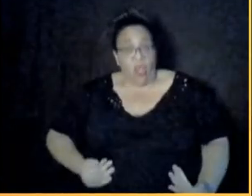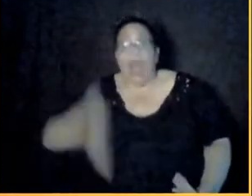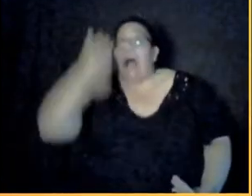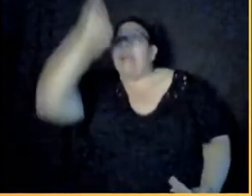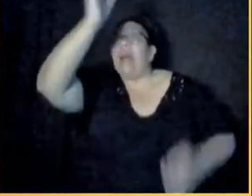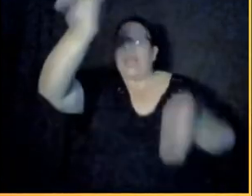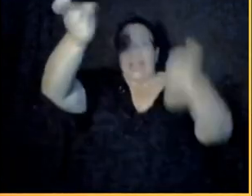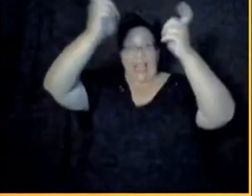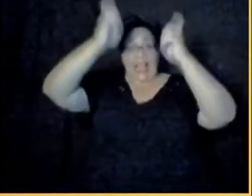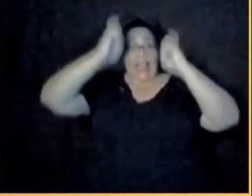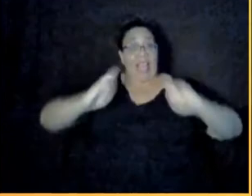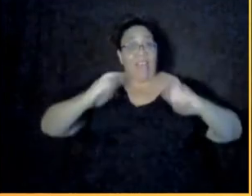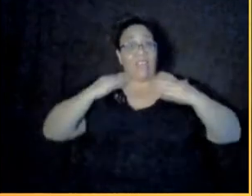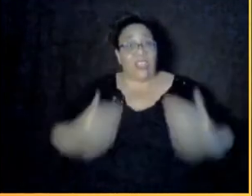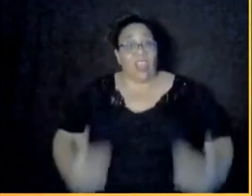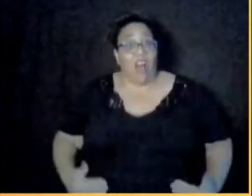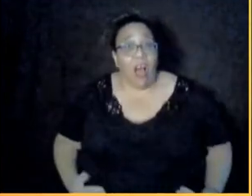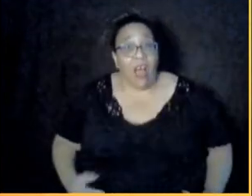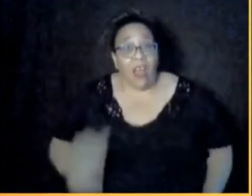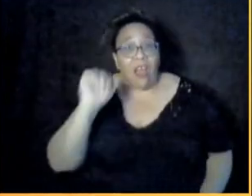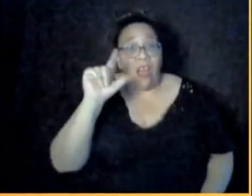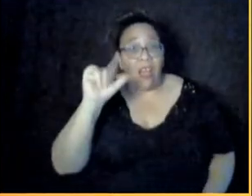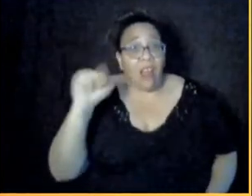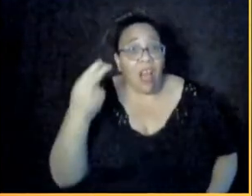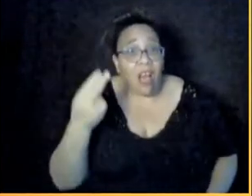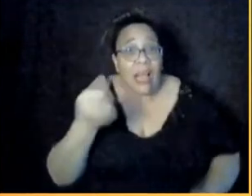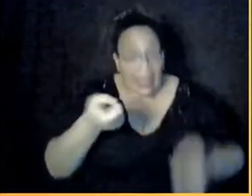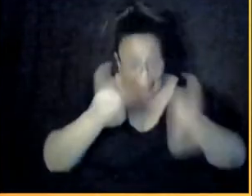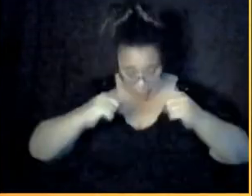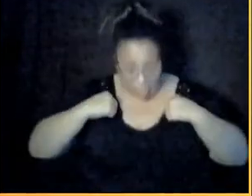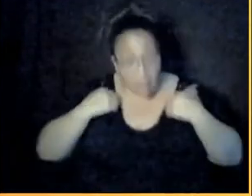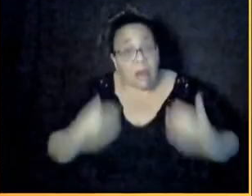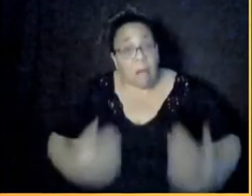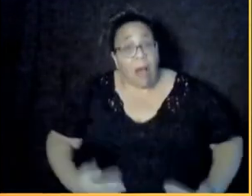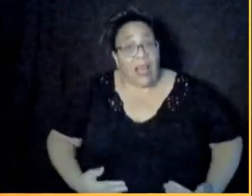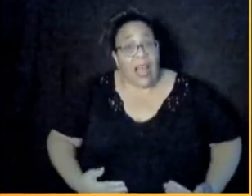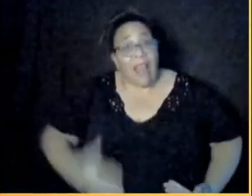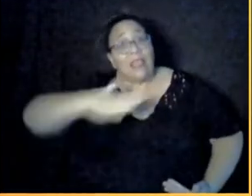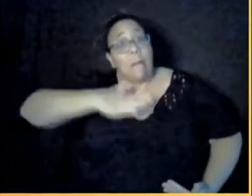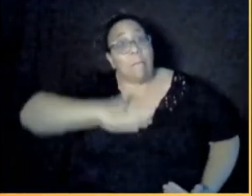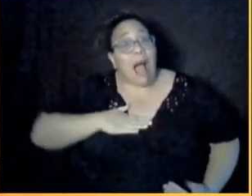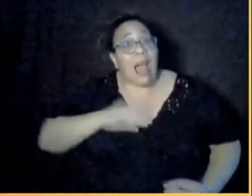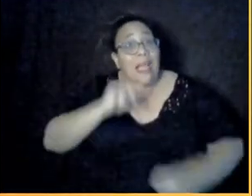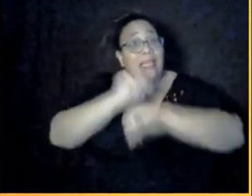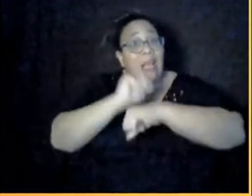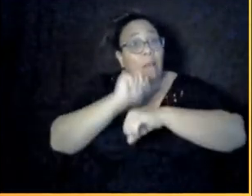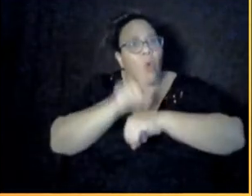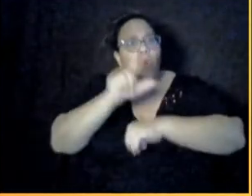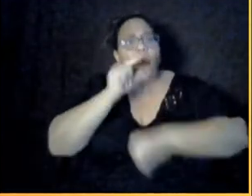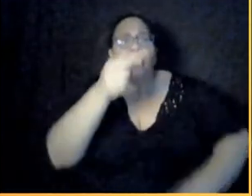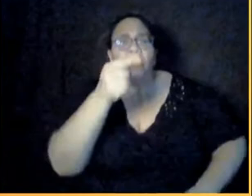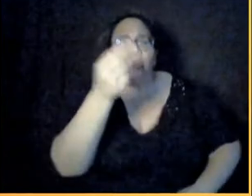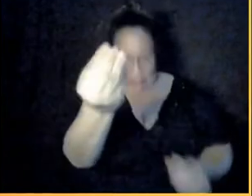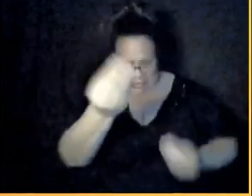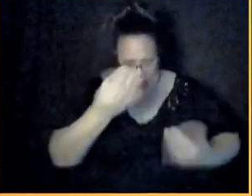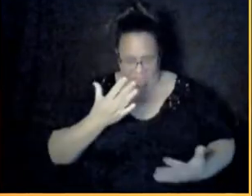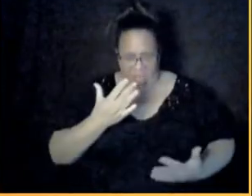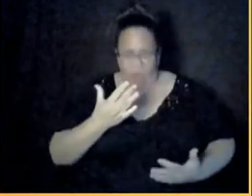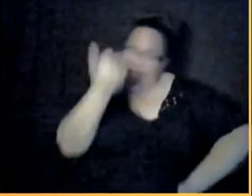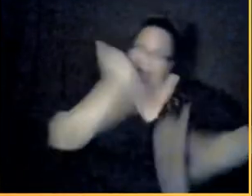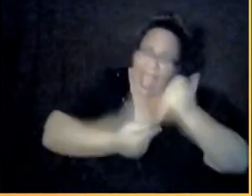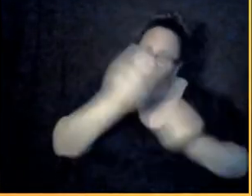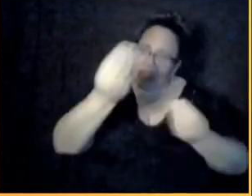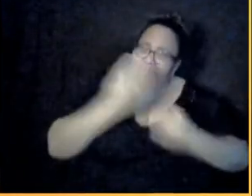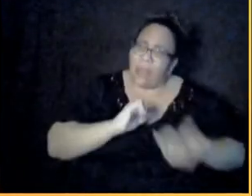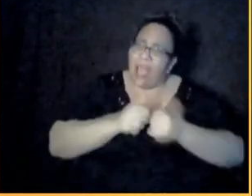Allah gave to us. I'm Muslim. Allah gave me this body, and this is my temple. Who are you to tell me or anyone how to